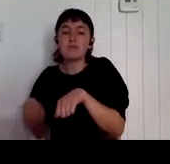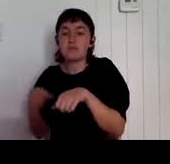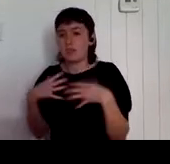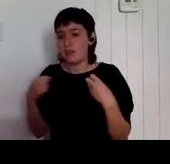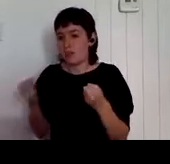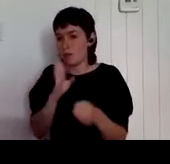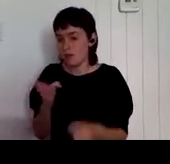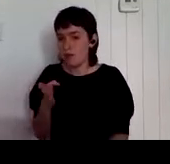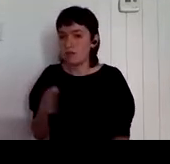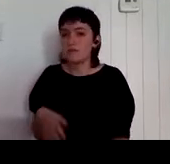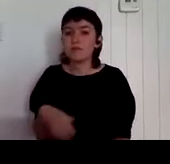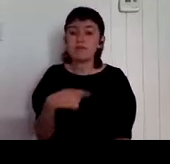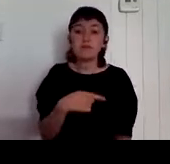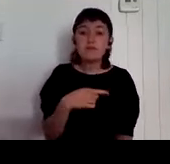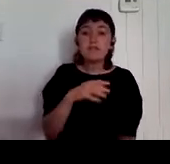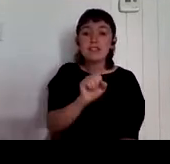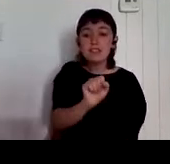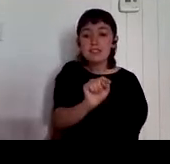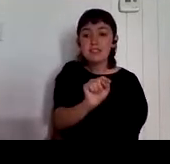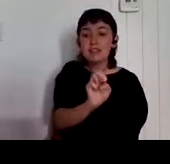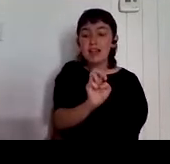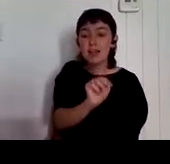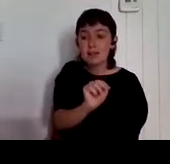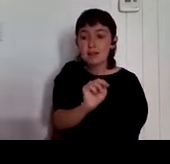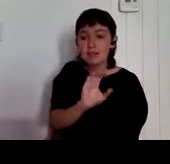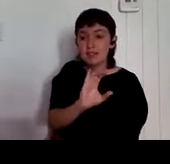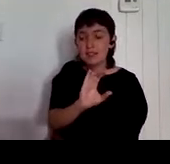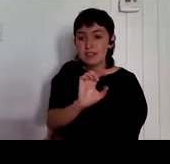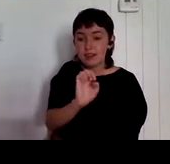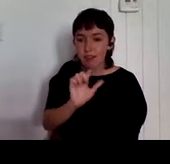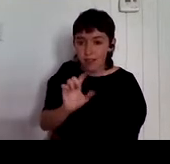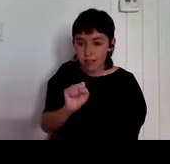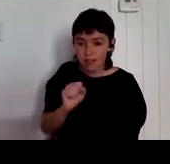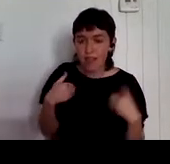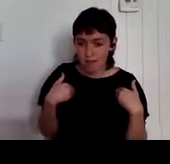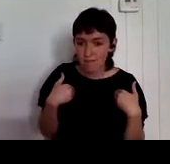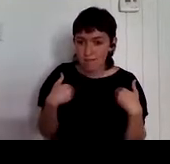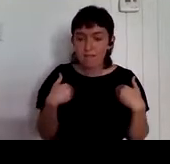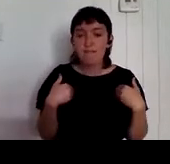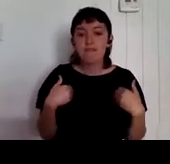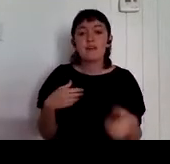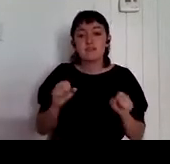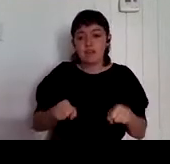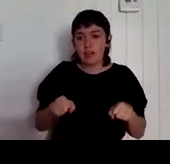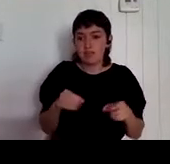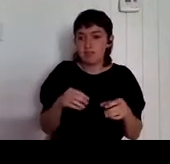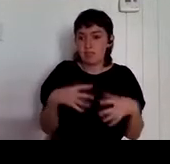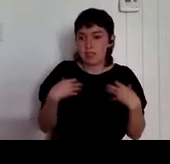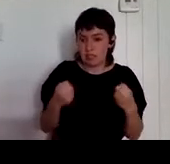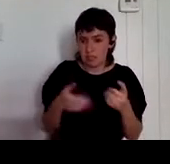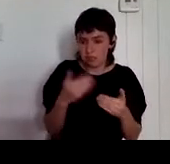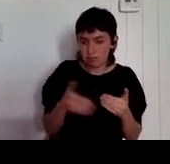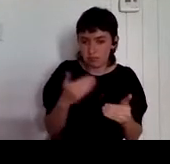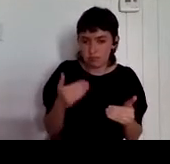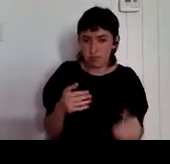cells that are going to be able to turn into any other kind of cells. Some of these, um, if you hit the wrong spot and these jellyfish get old, they